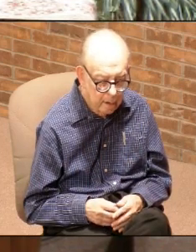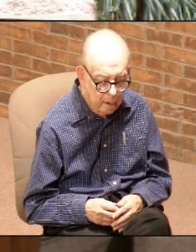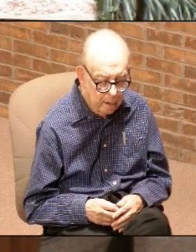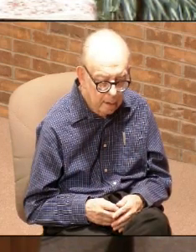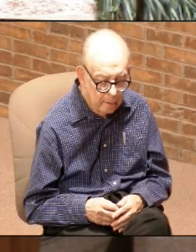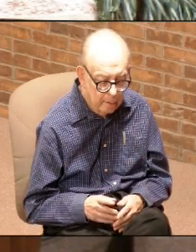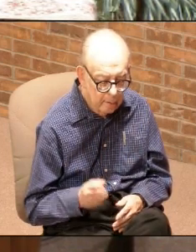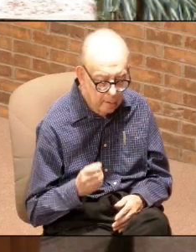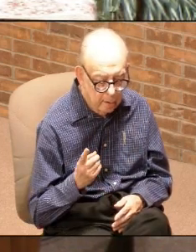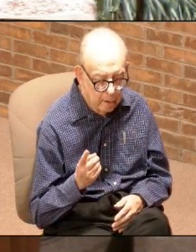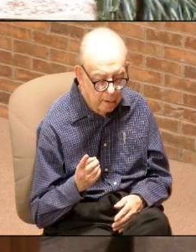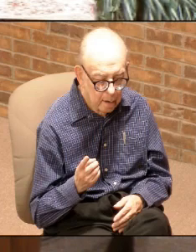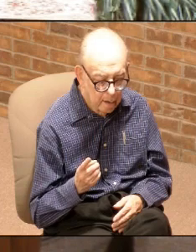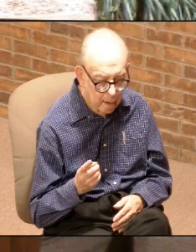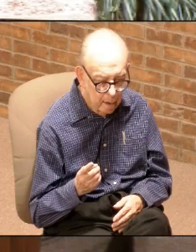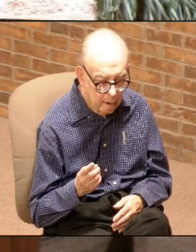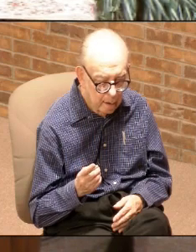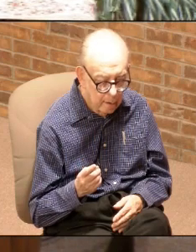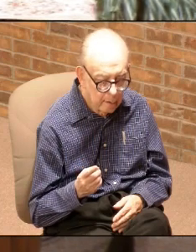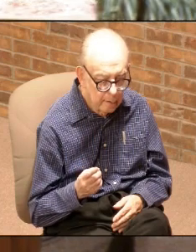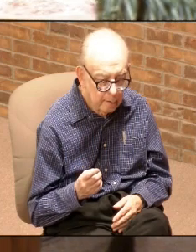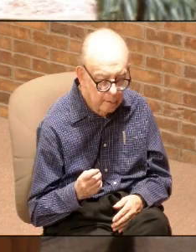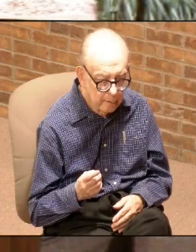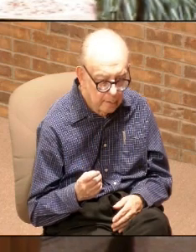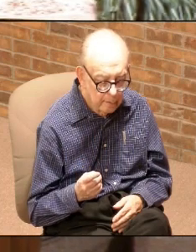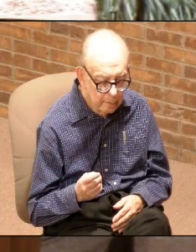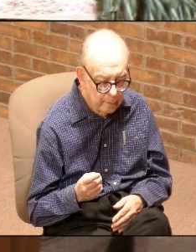and understanding what people go through.